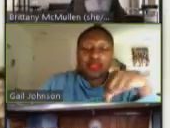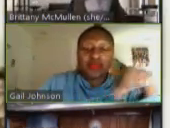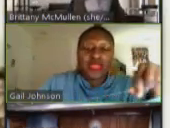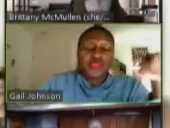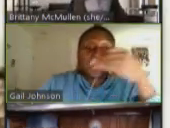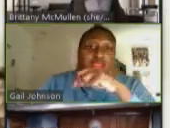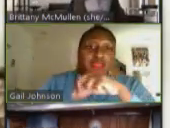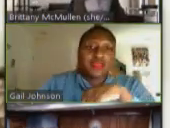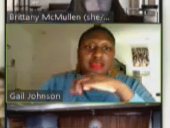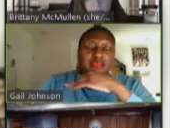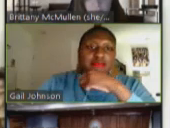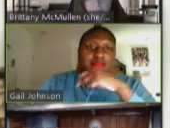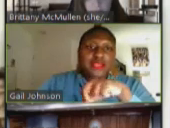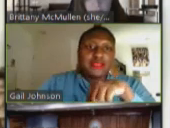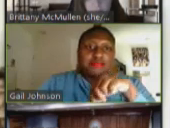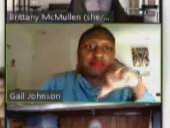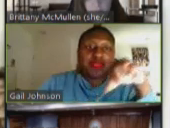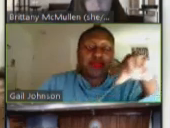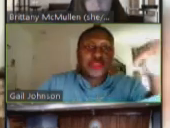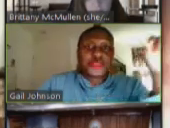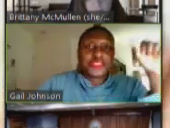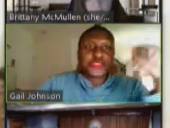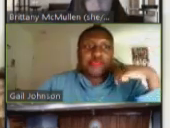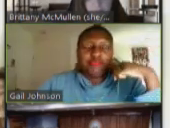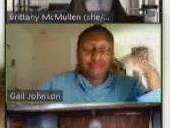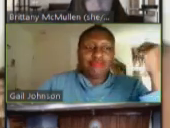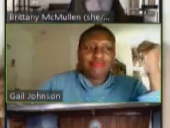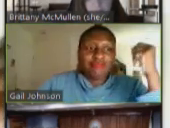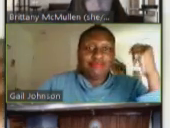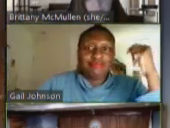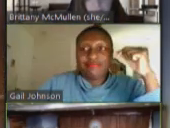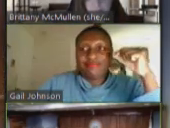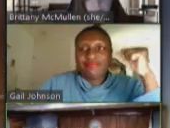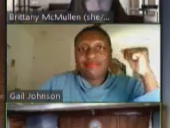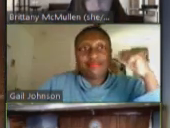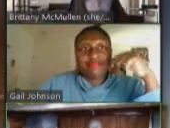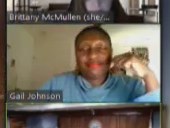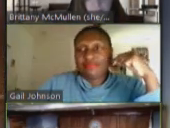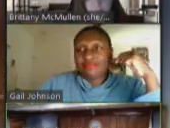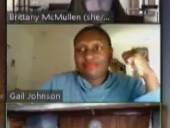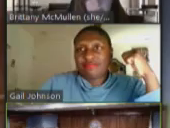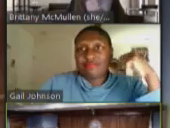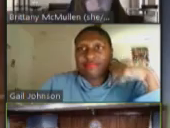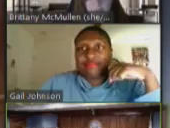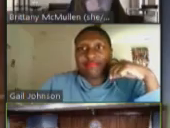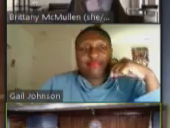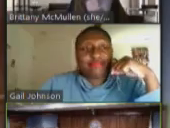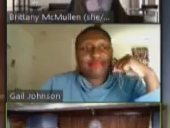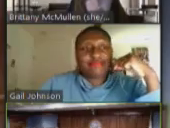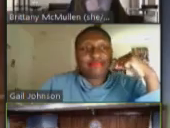communication, but I'm able to make a partial. Okay, thank you very much. Anybody else had any ex parte